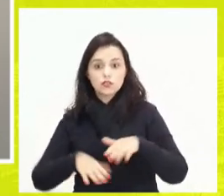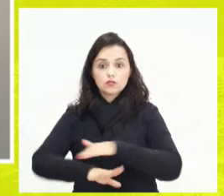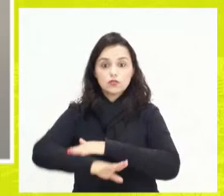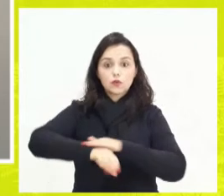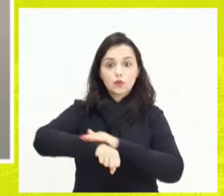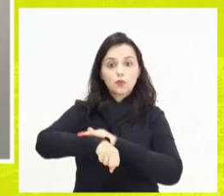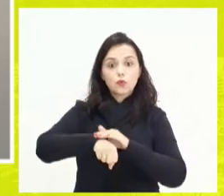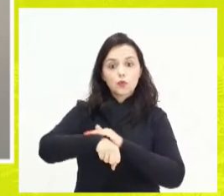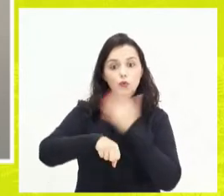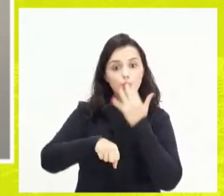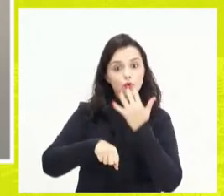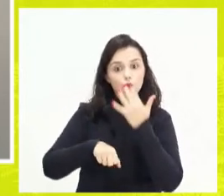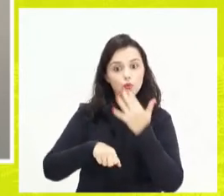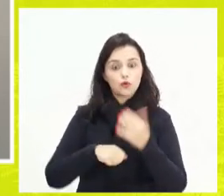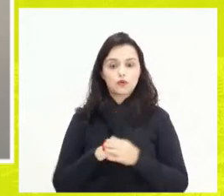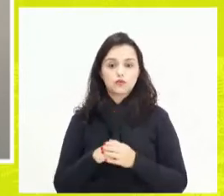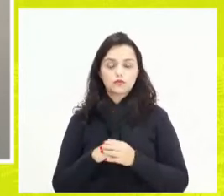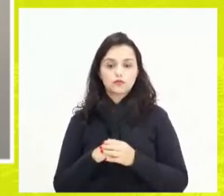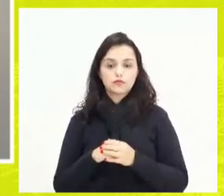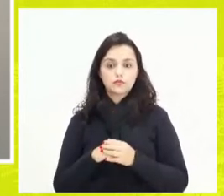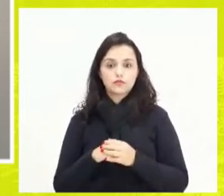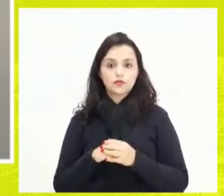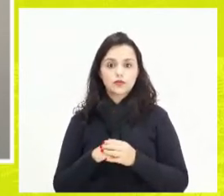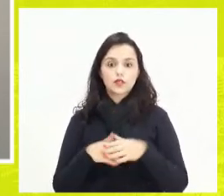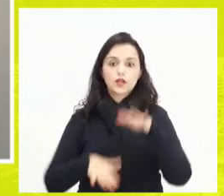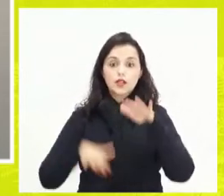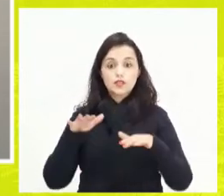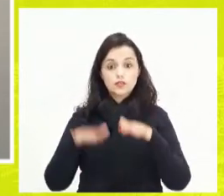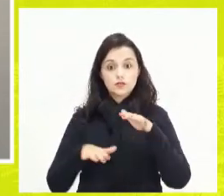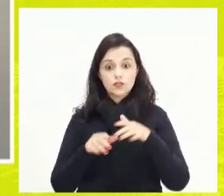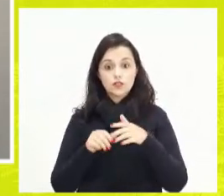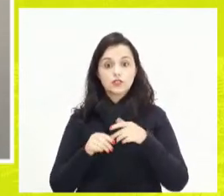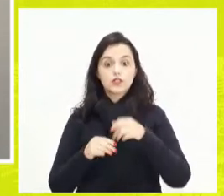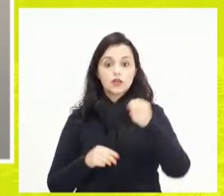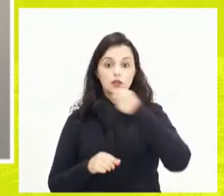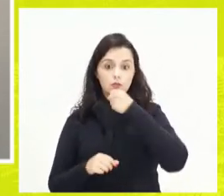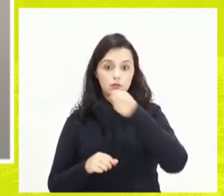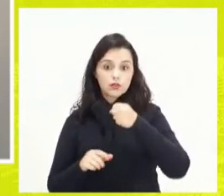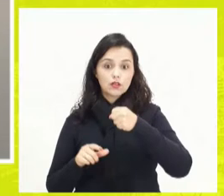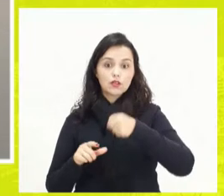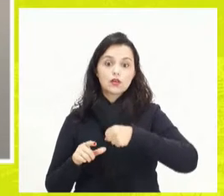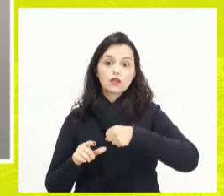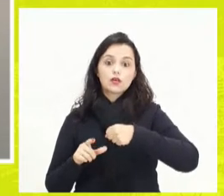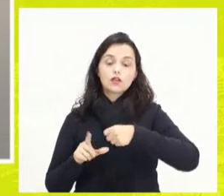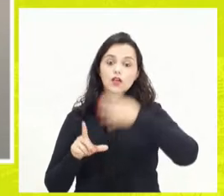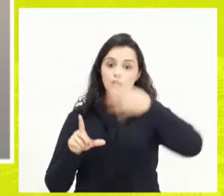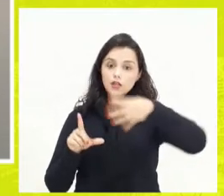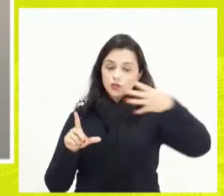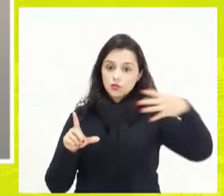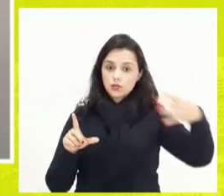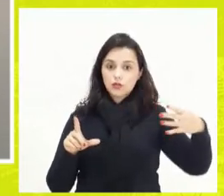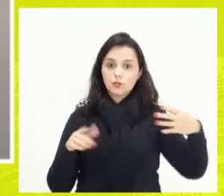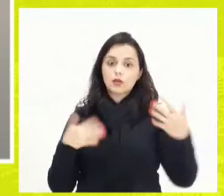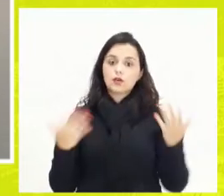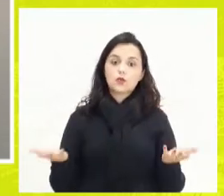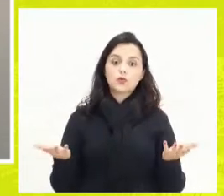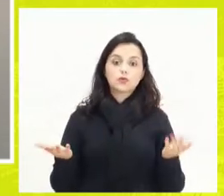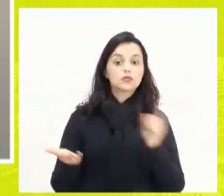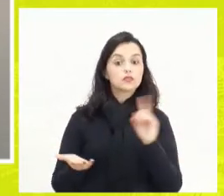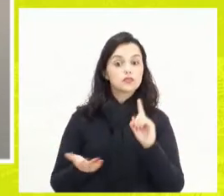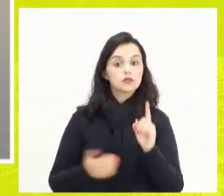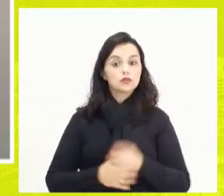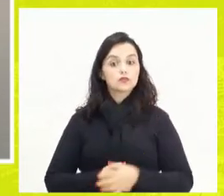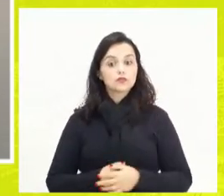chamber gender social situation cultural